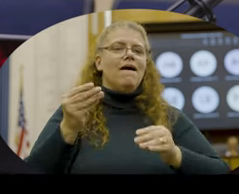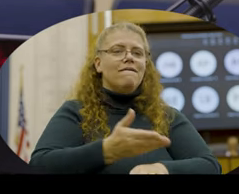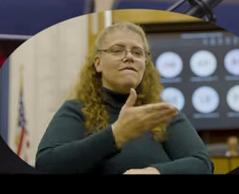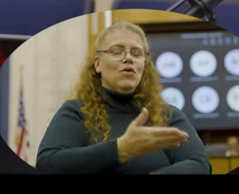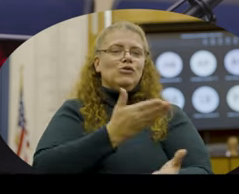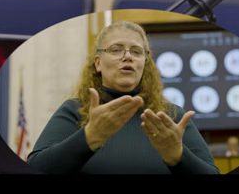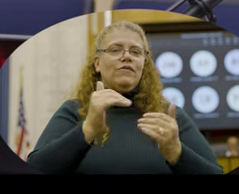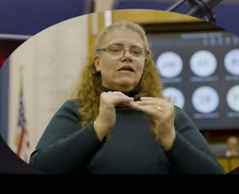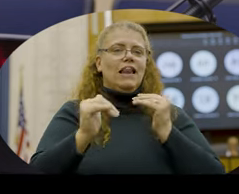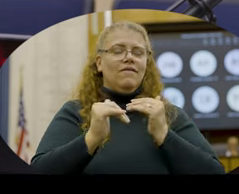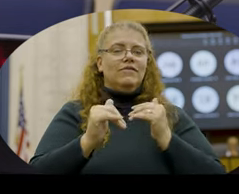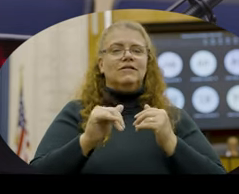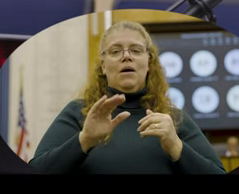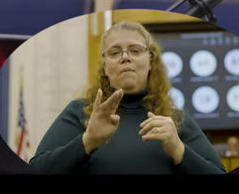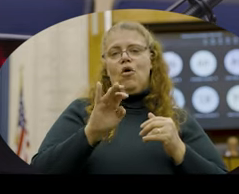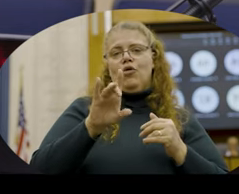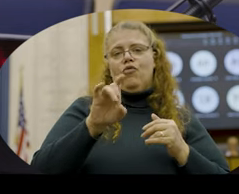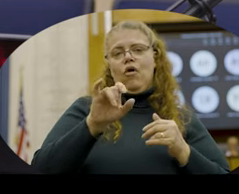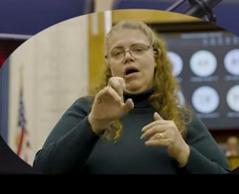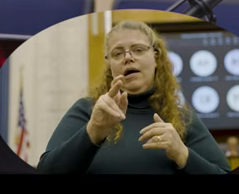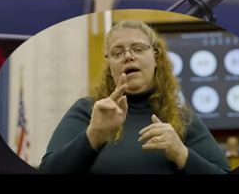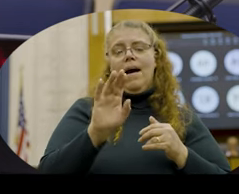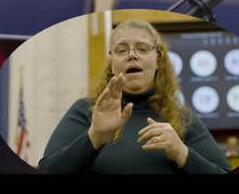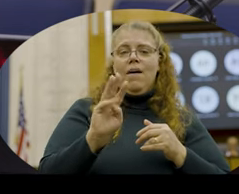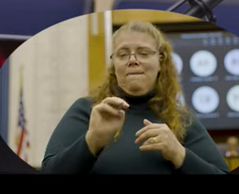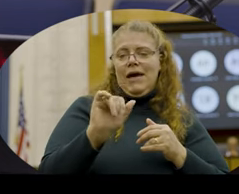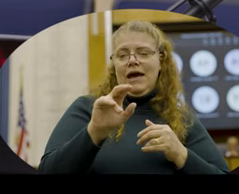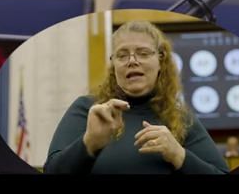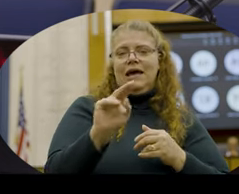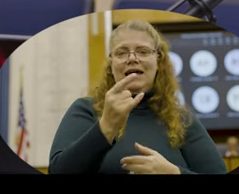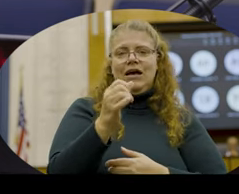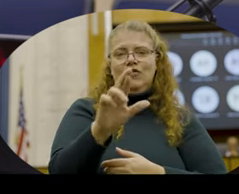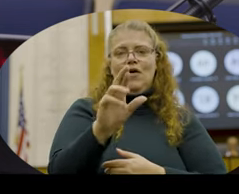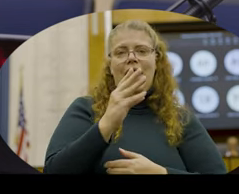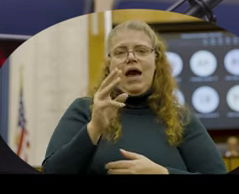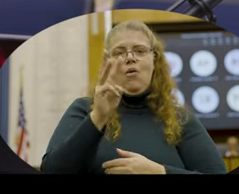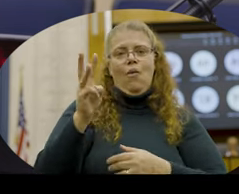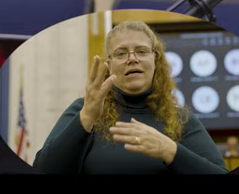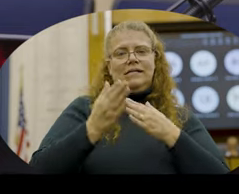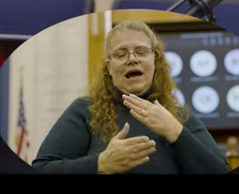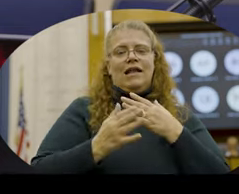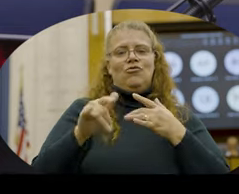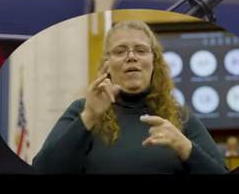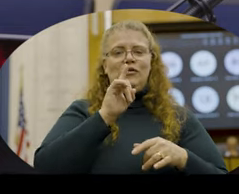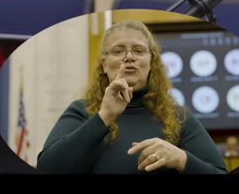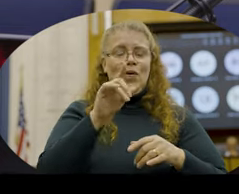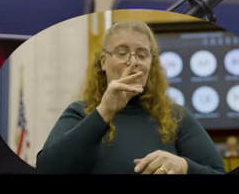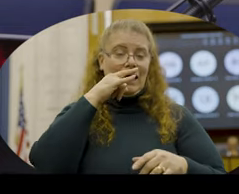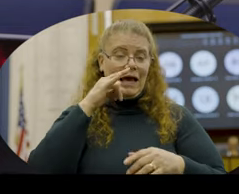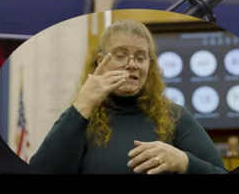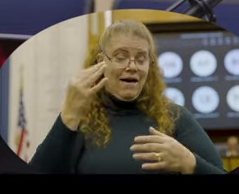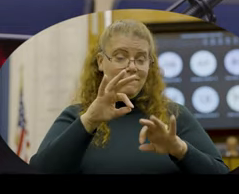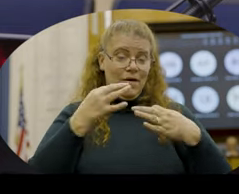process. Using these dollars dedicated for school construction, it is my hope that the Richmond School Board will act